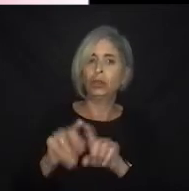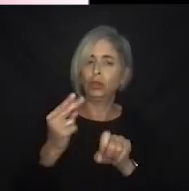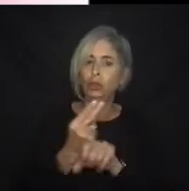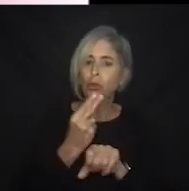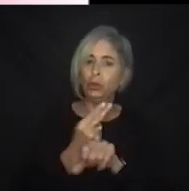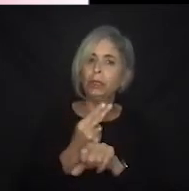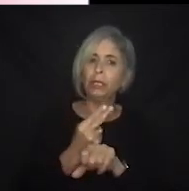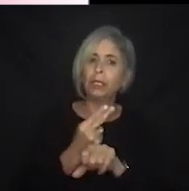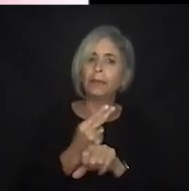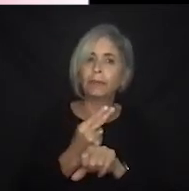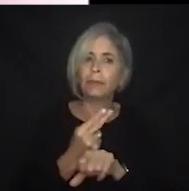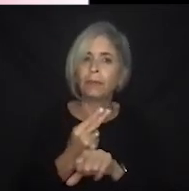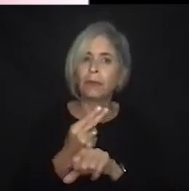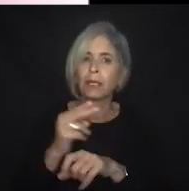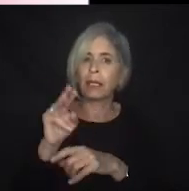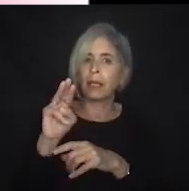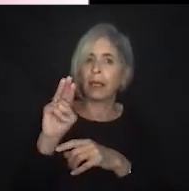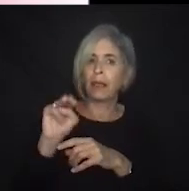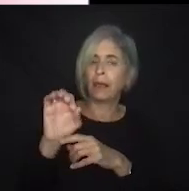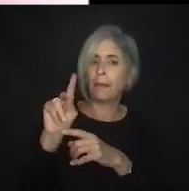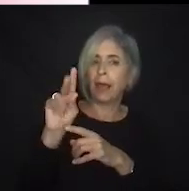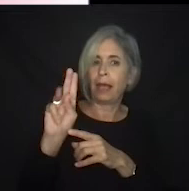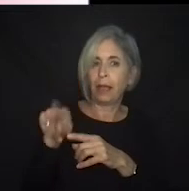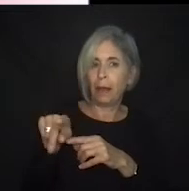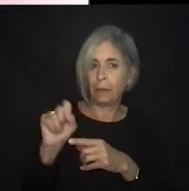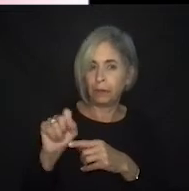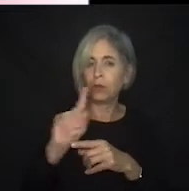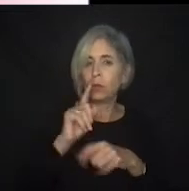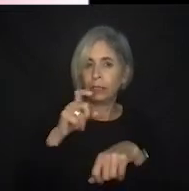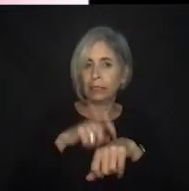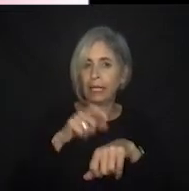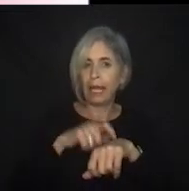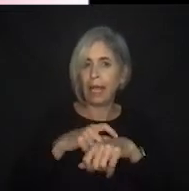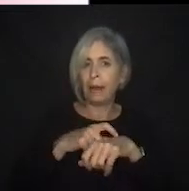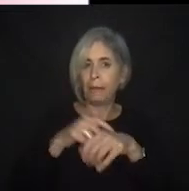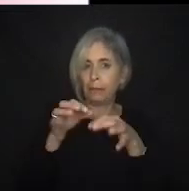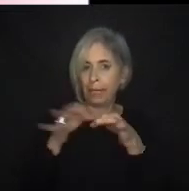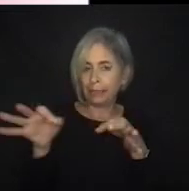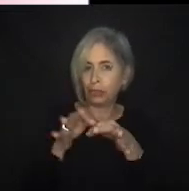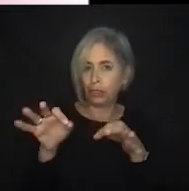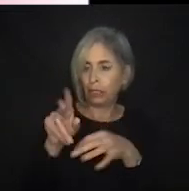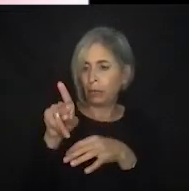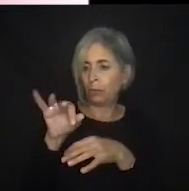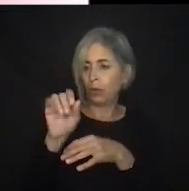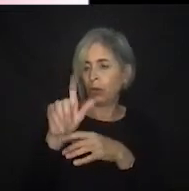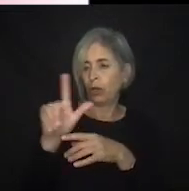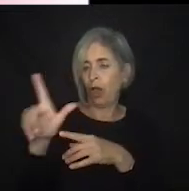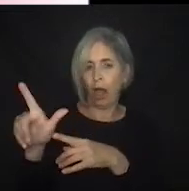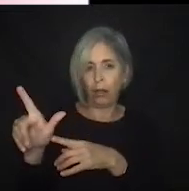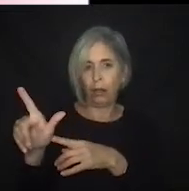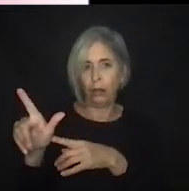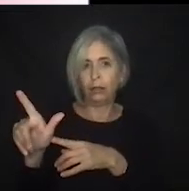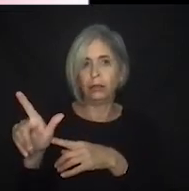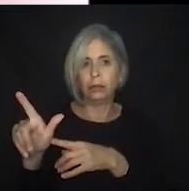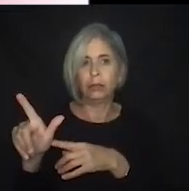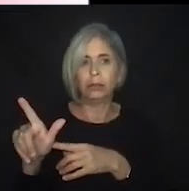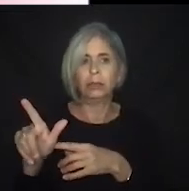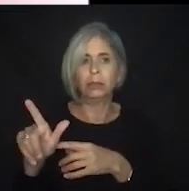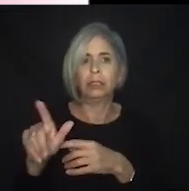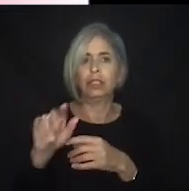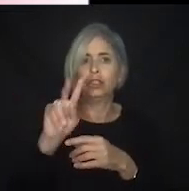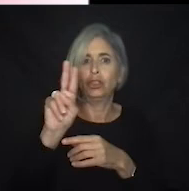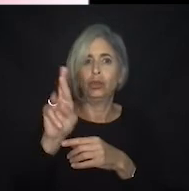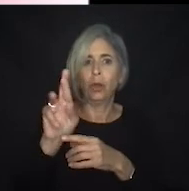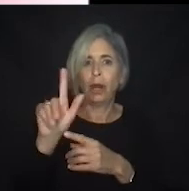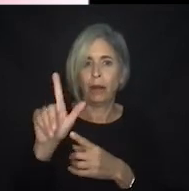a provided RTMP, otherwise known as Real-Time Messaging Protocol server URL. We want to use Mux because it allows us